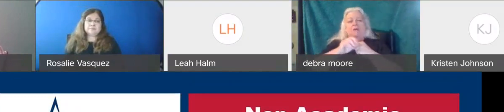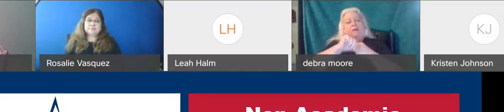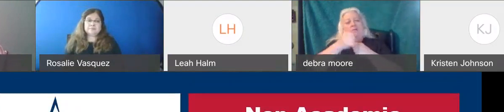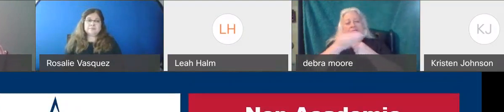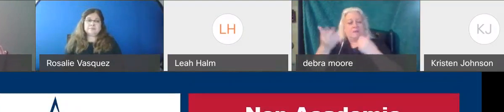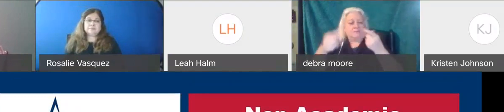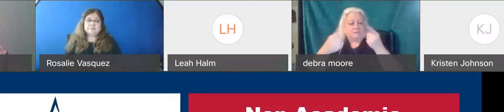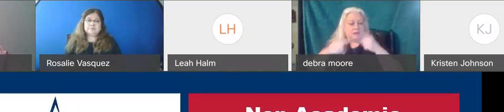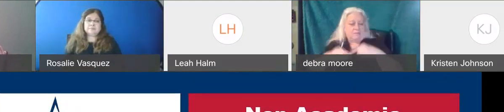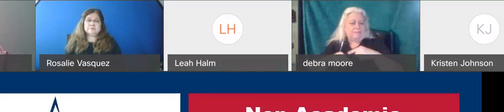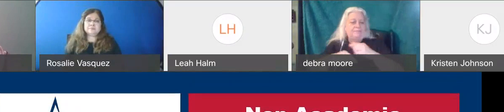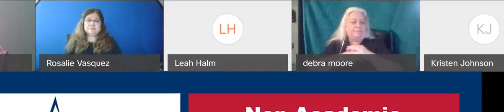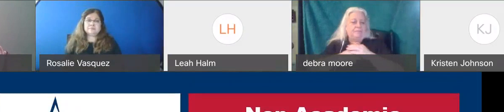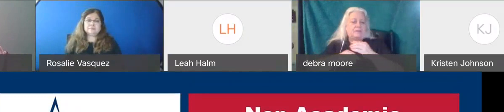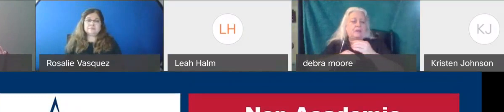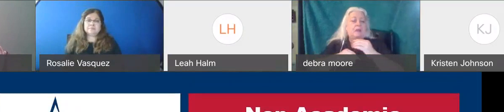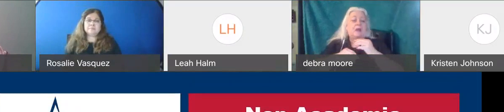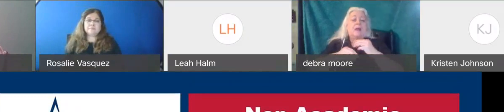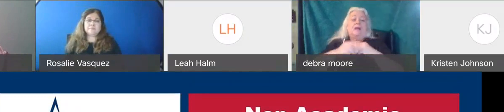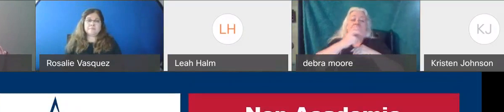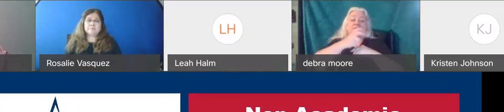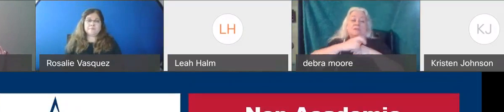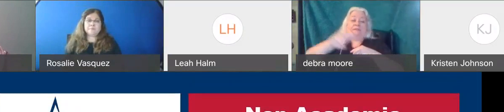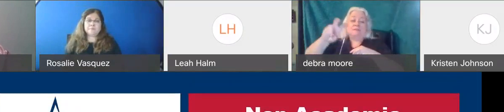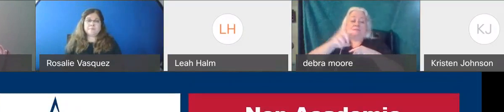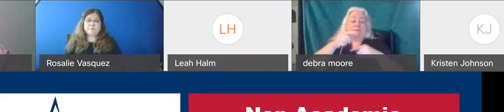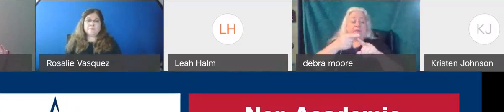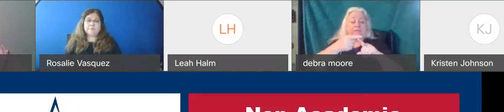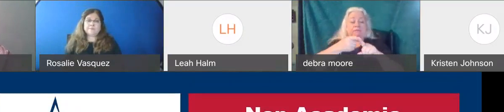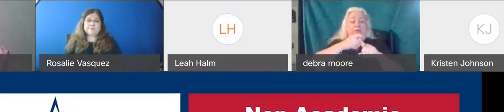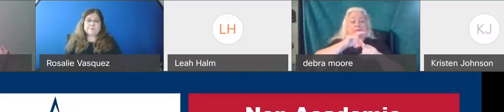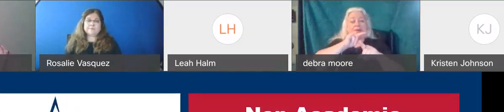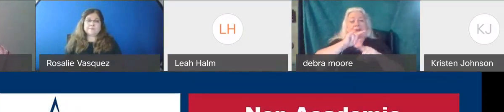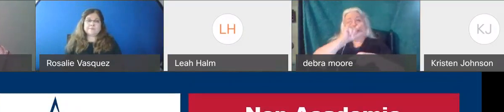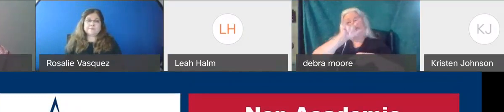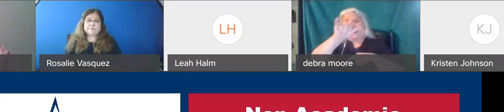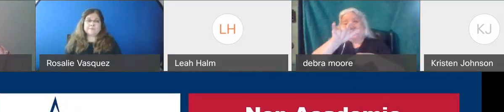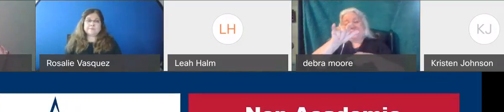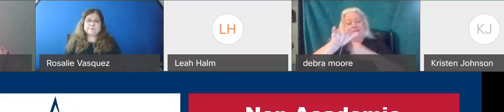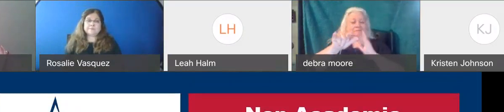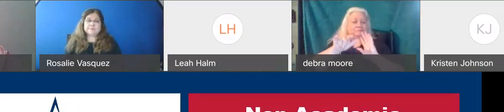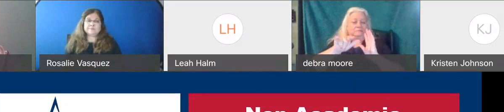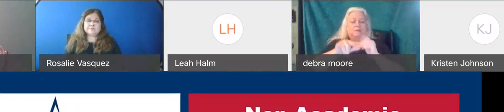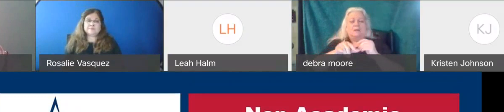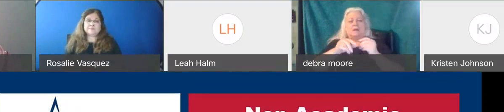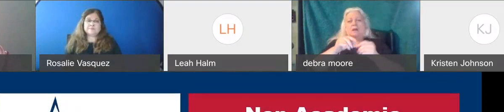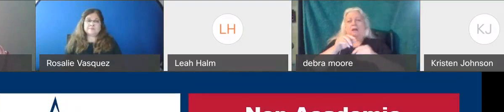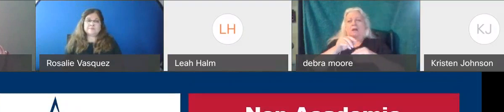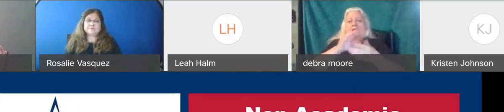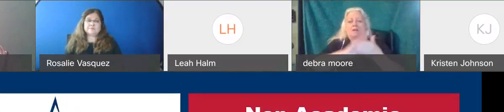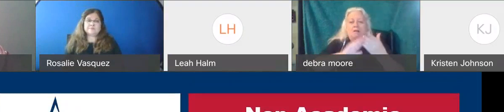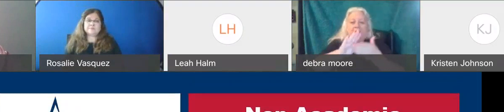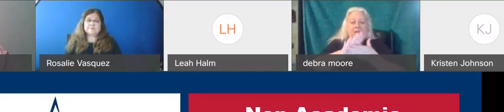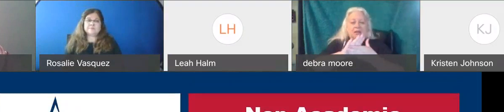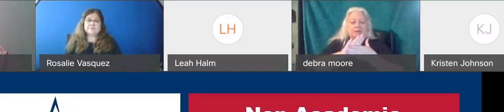competitions. Modes of transportation may vary from airplanes, if you have to go to a faraway conference, college-owned or leased cars